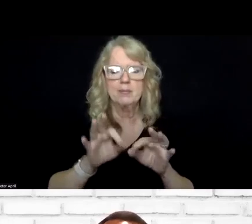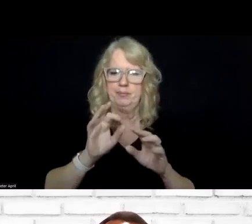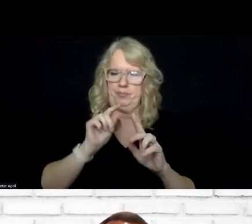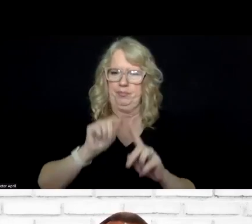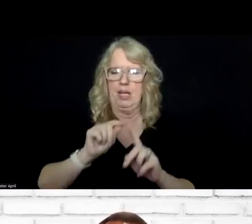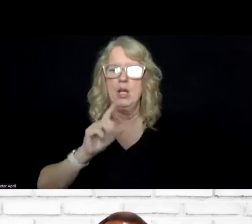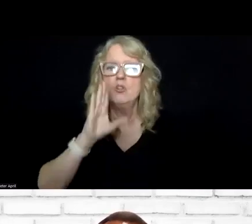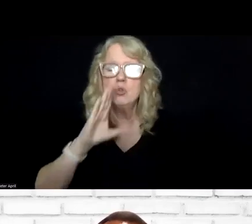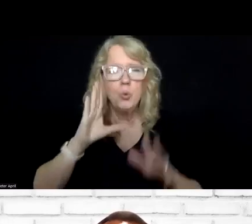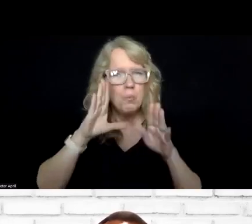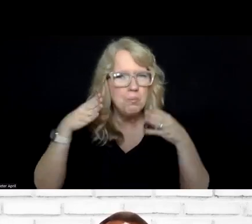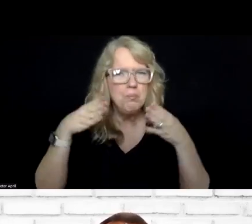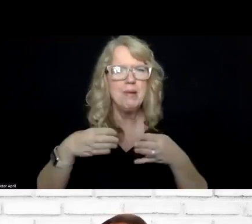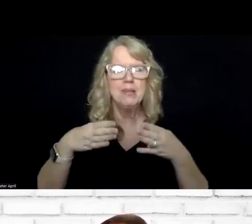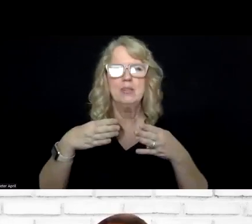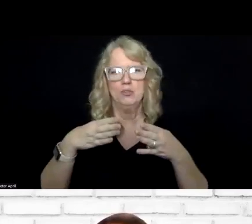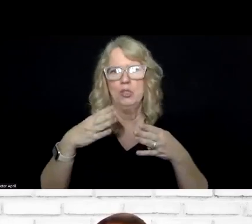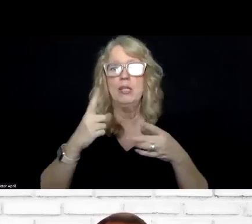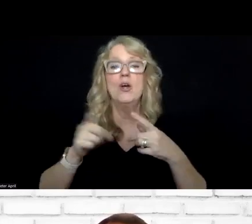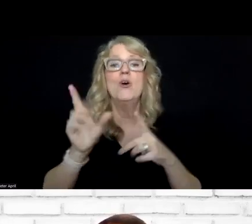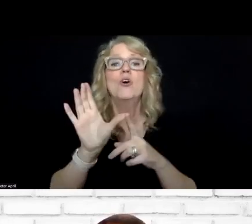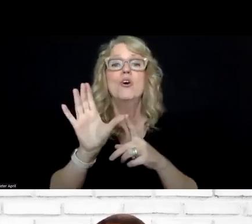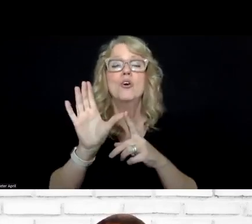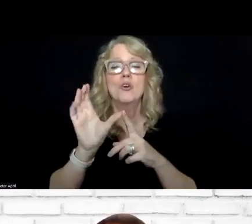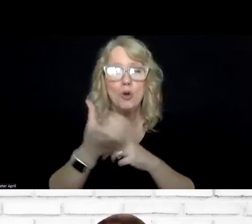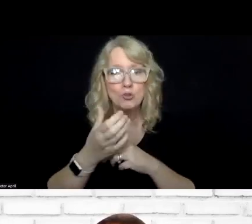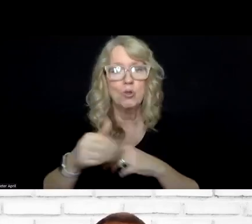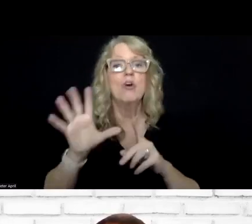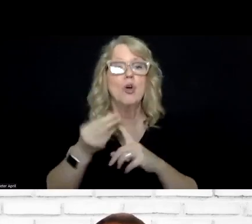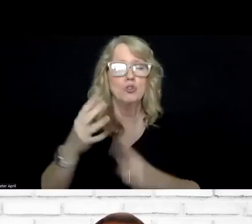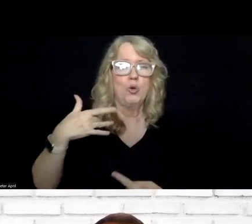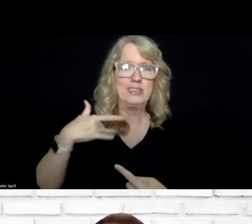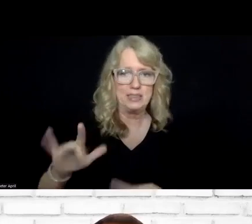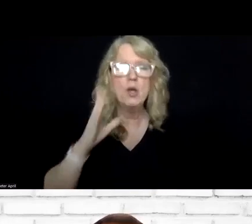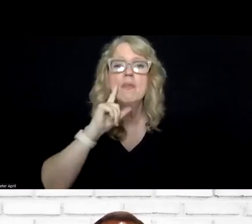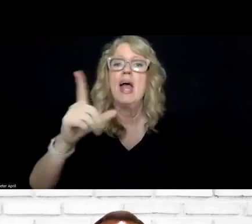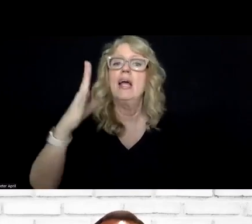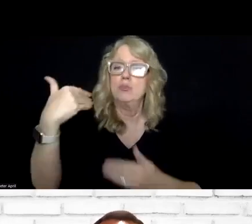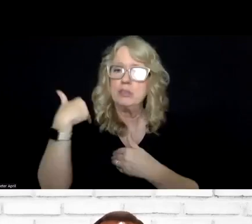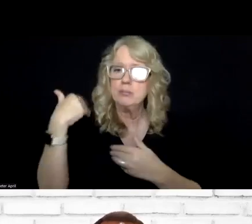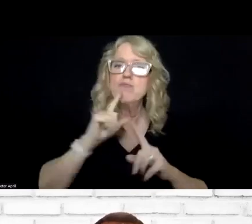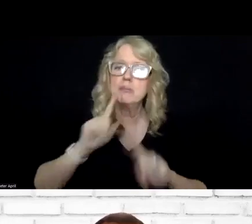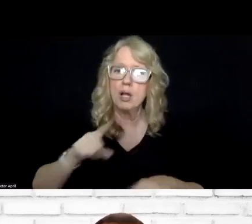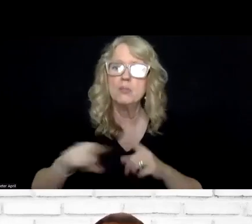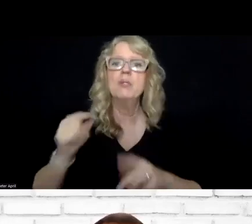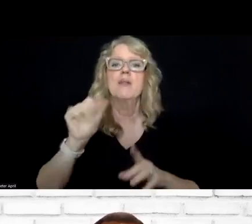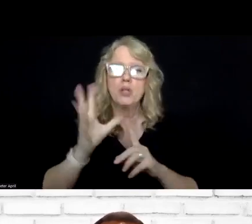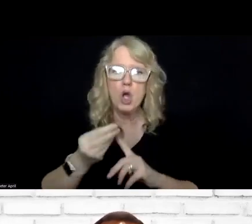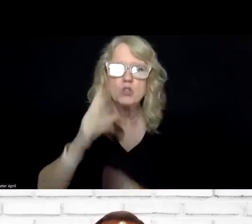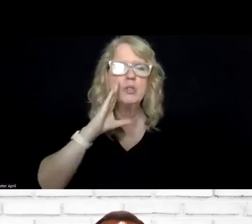is to pay attention to cultural sensitivity, cultural responsiveness, the acknowledgement of